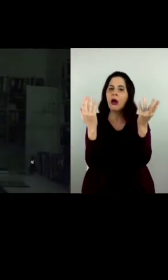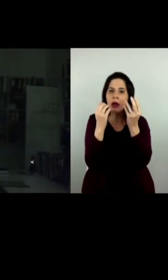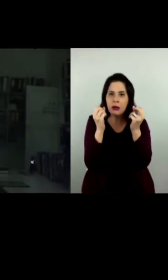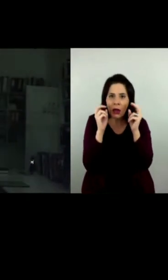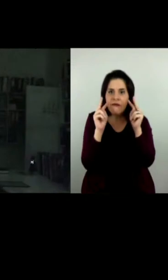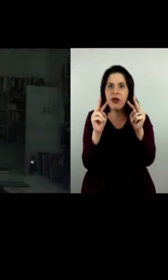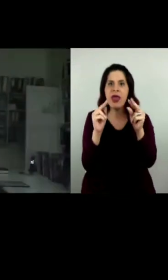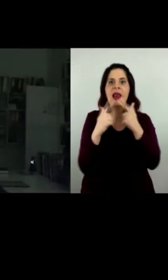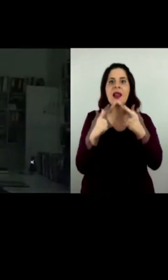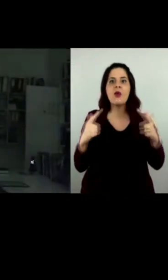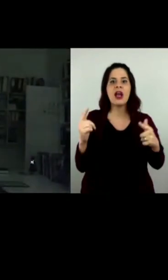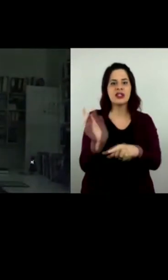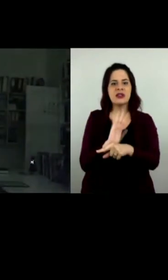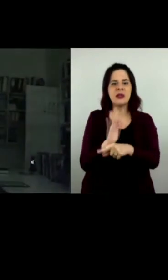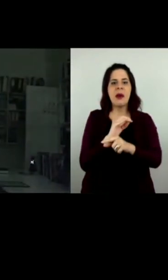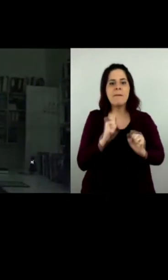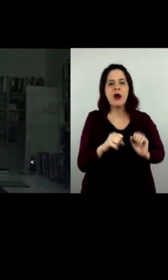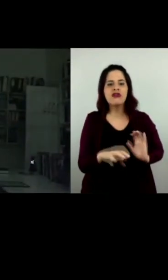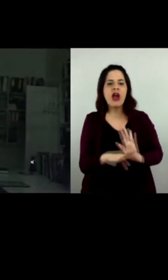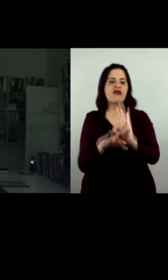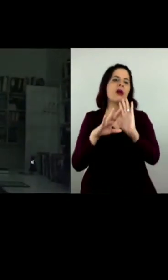is global, and